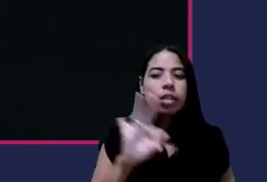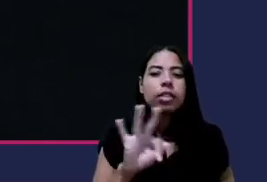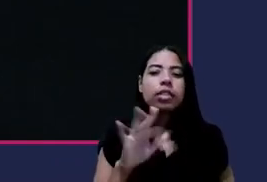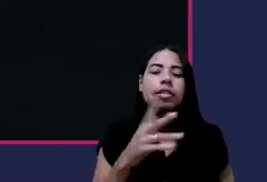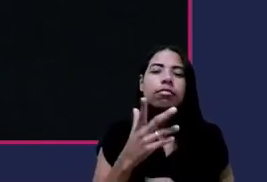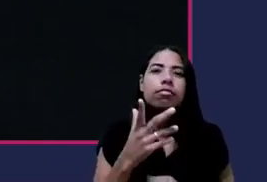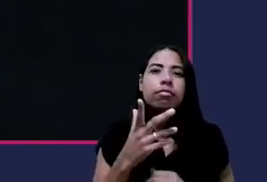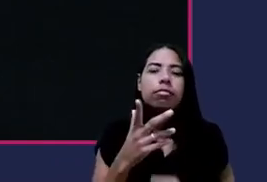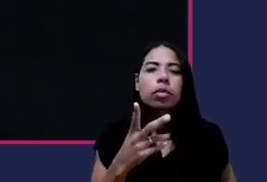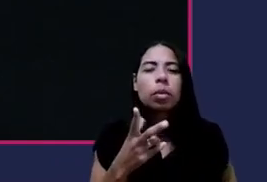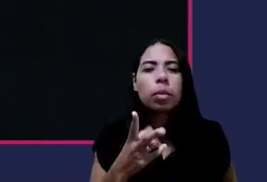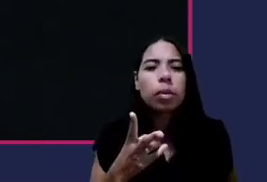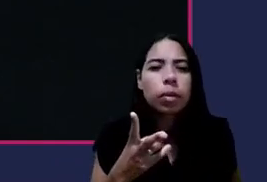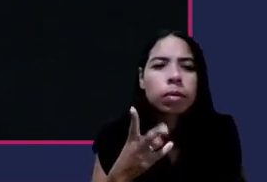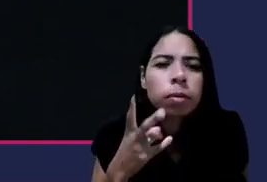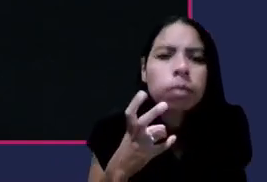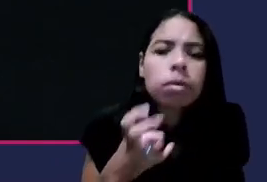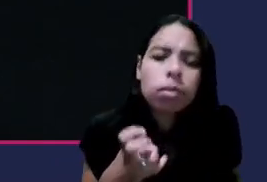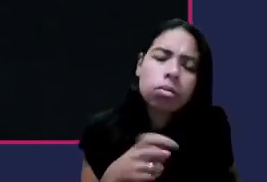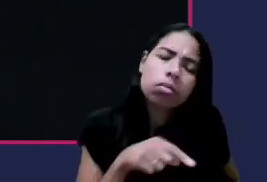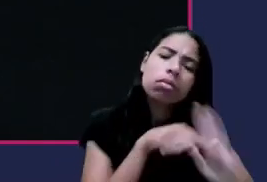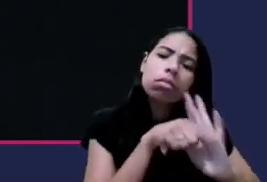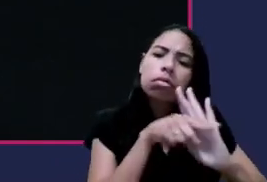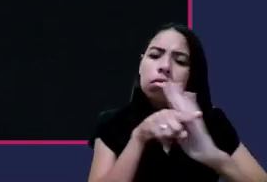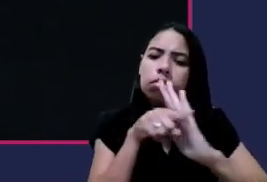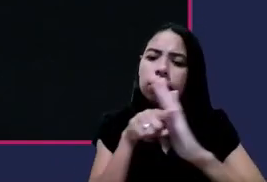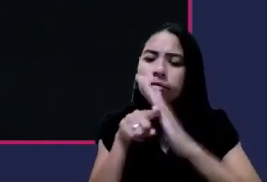with universities.